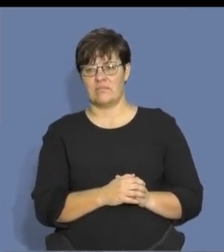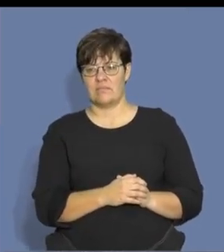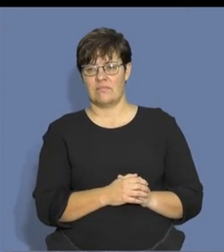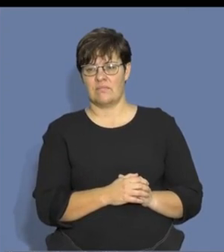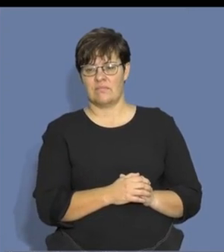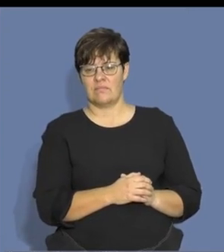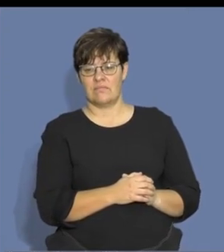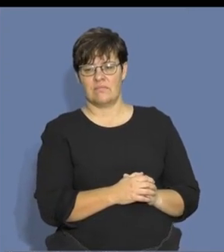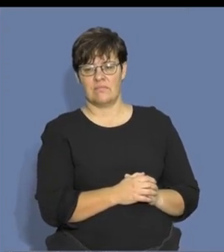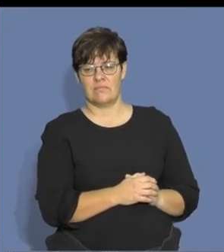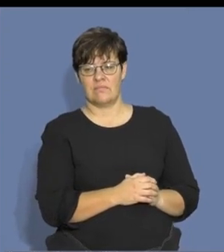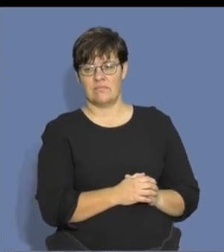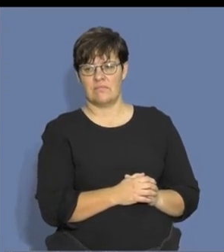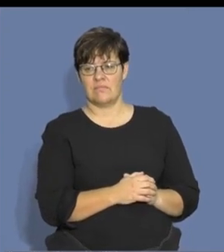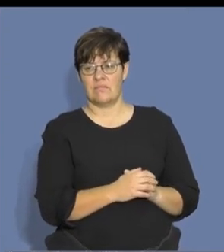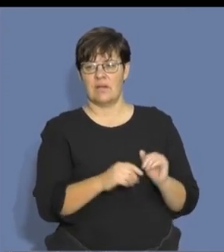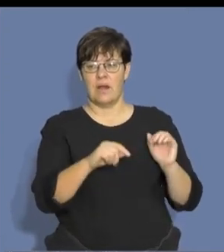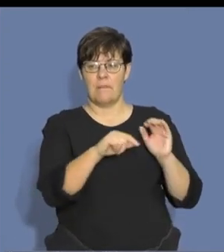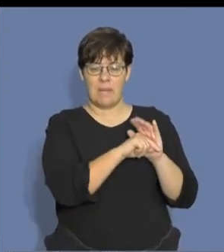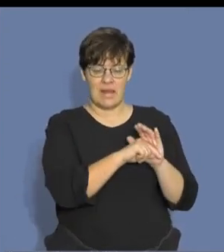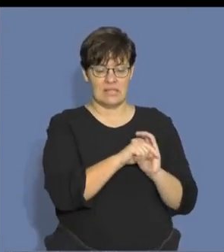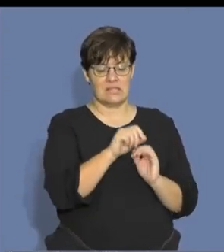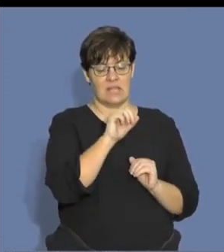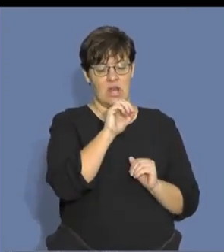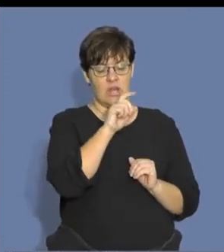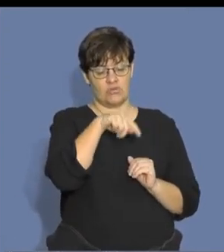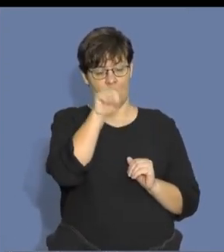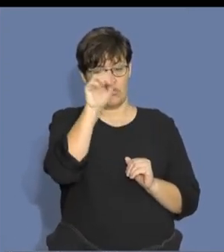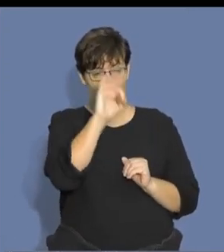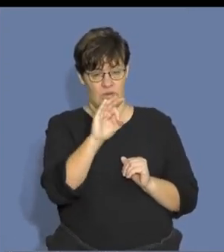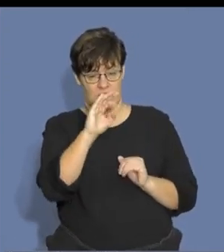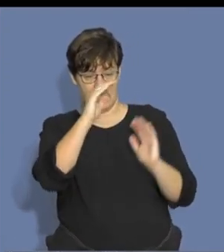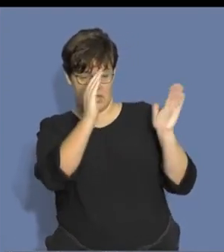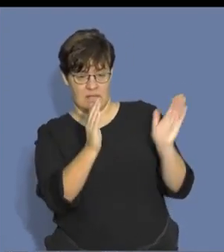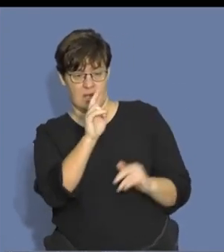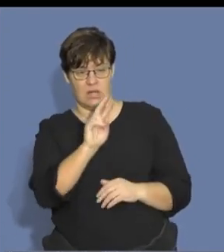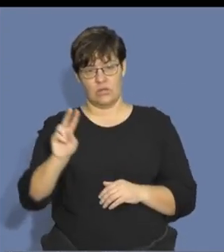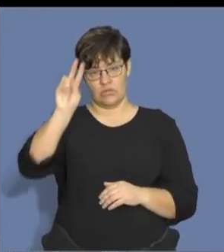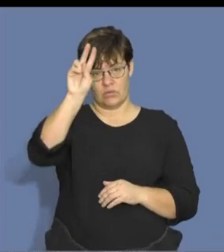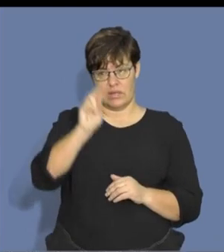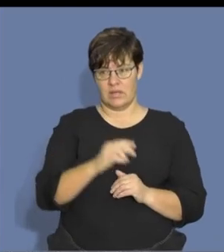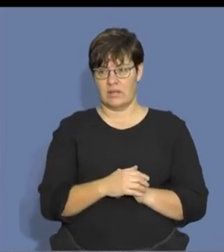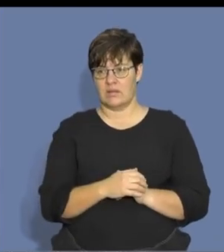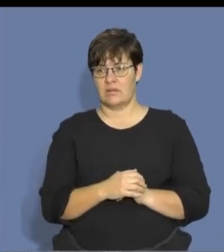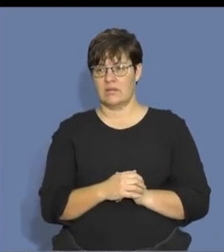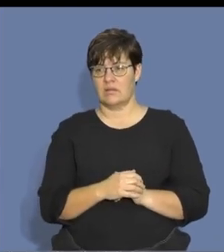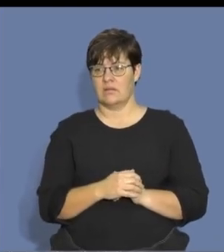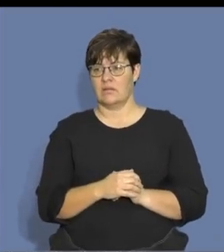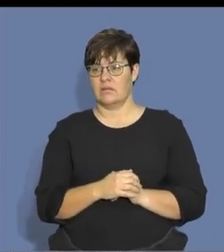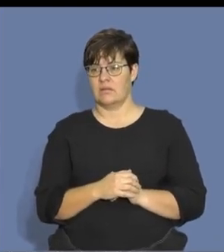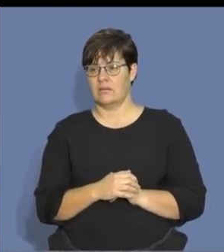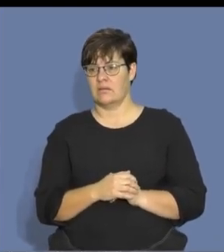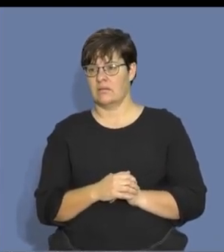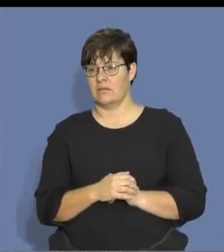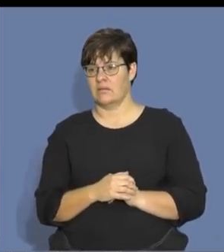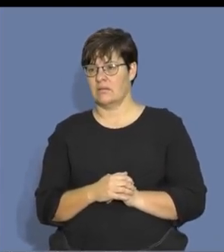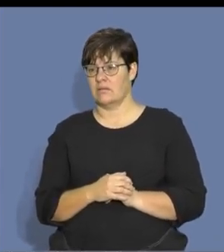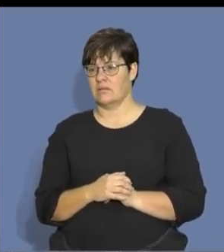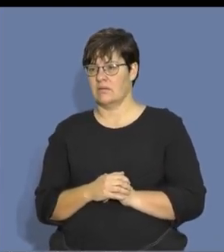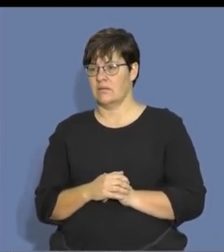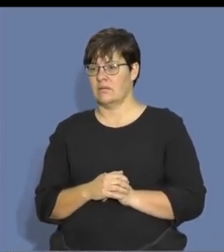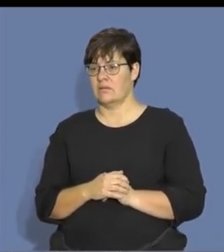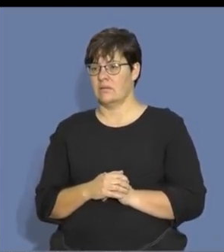I'm going to open brackets minus the square root of 3, close brackets, or sign popped in